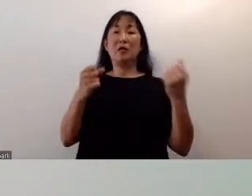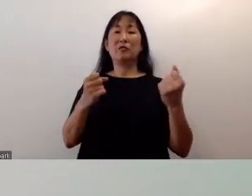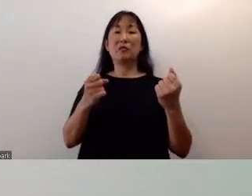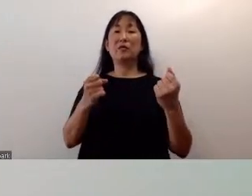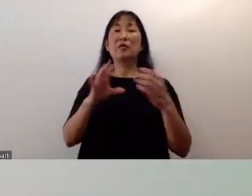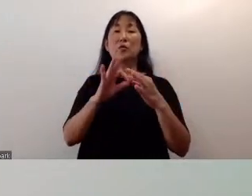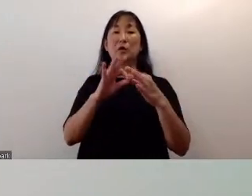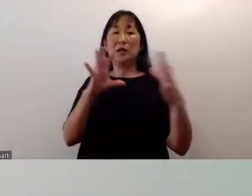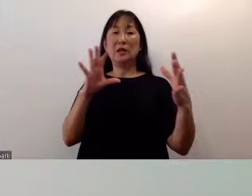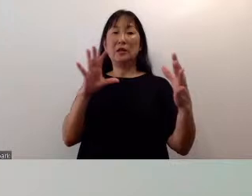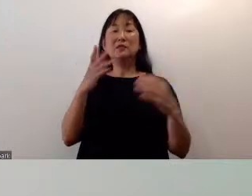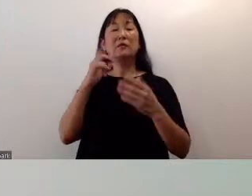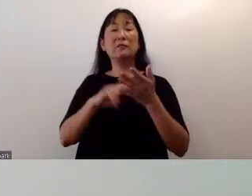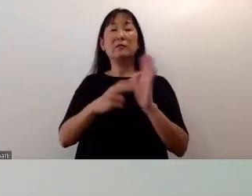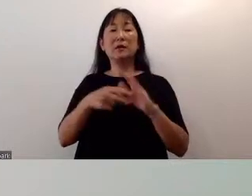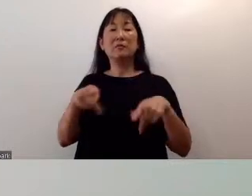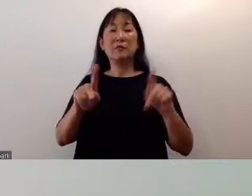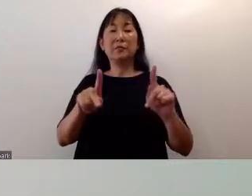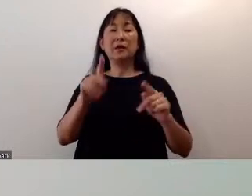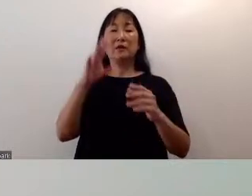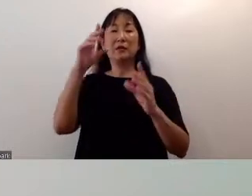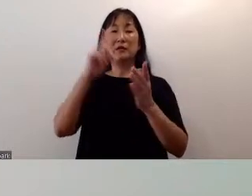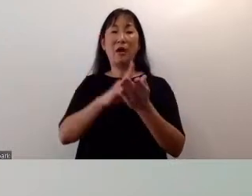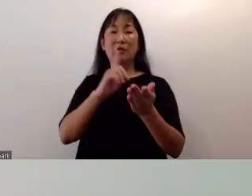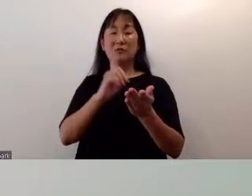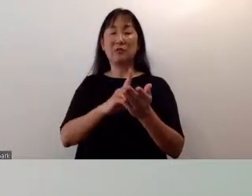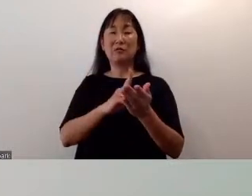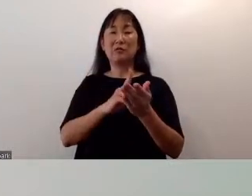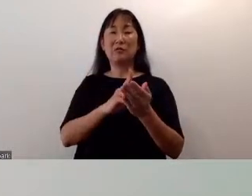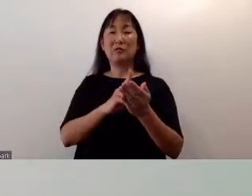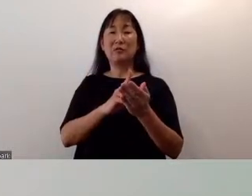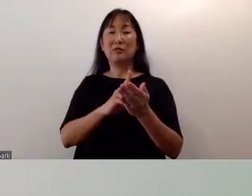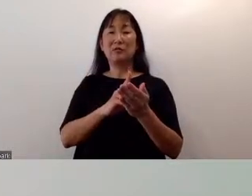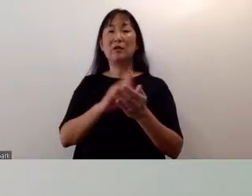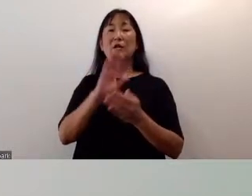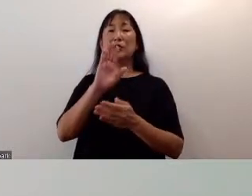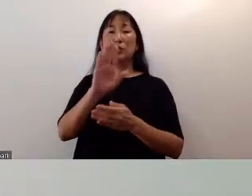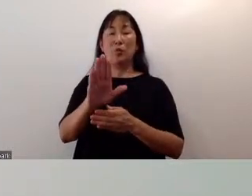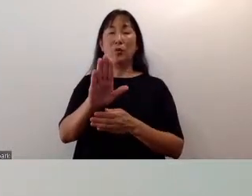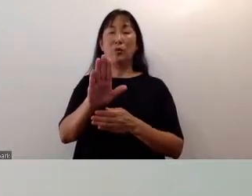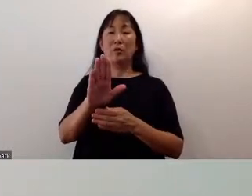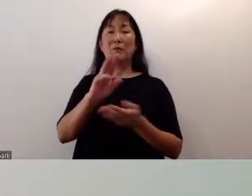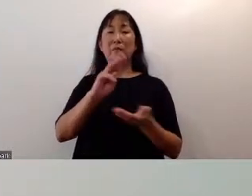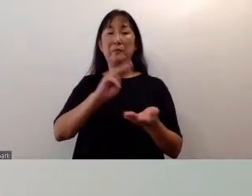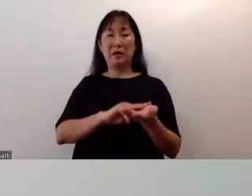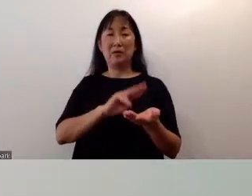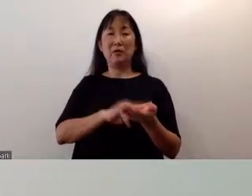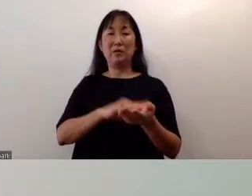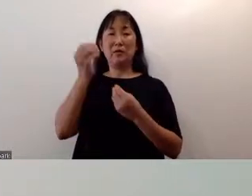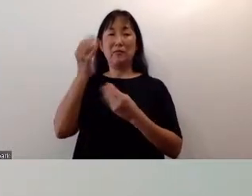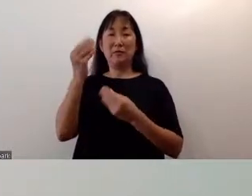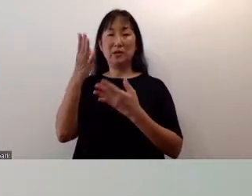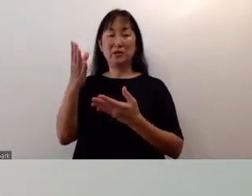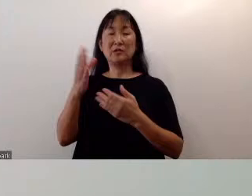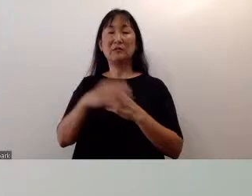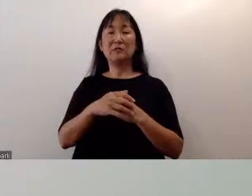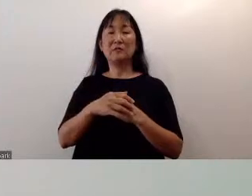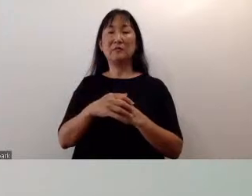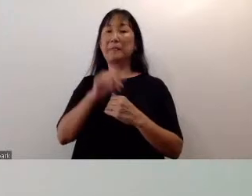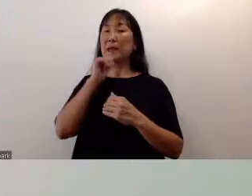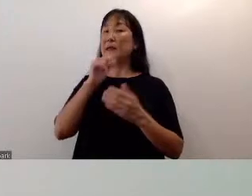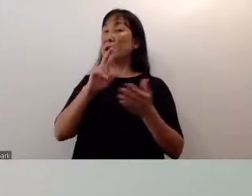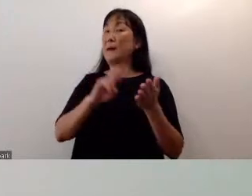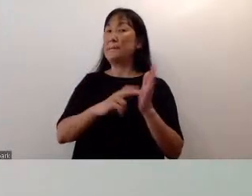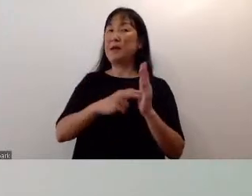so your doctor can provide the employer, the DOE, specific information related to your health condition. This does not mean